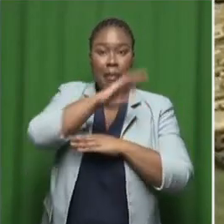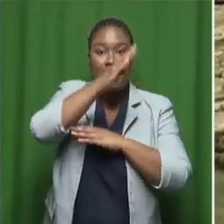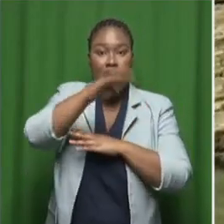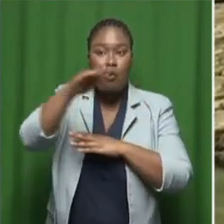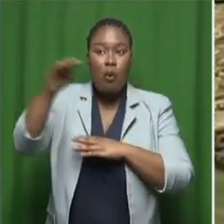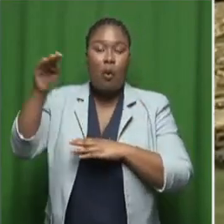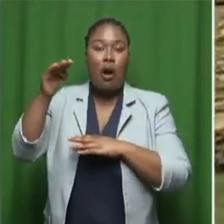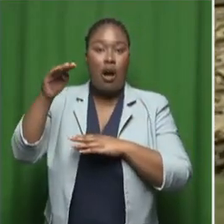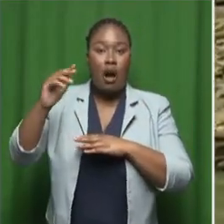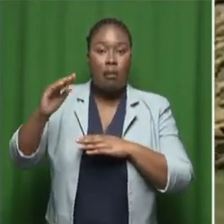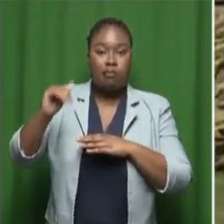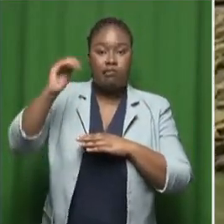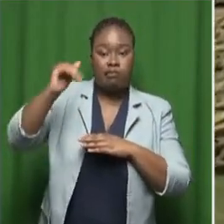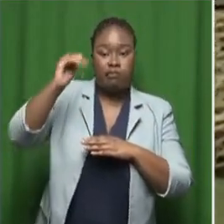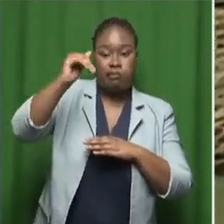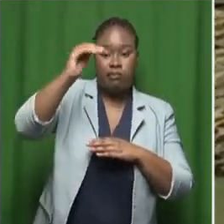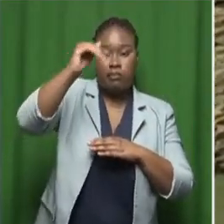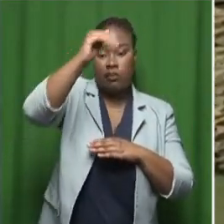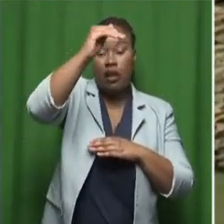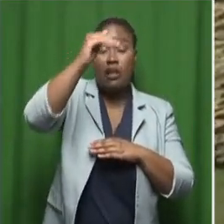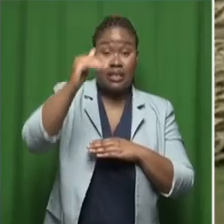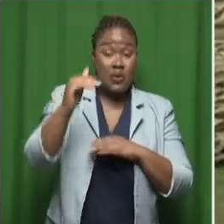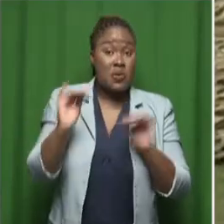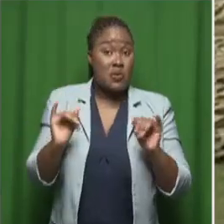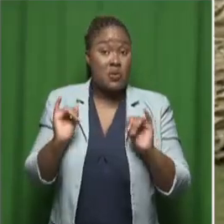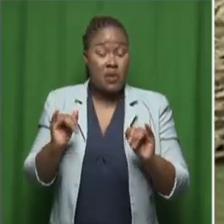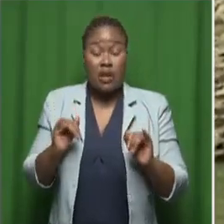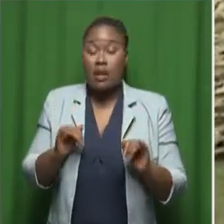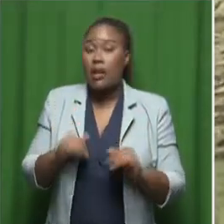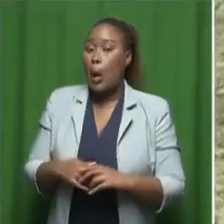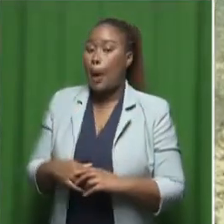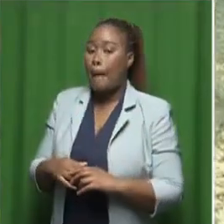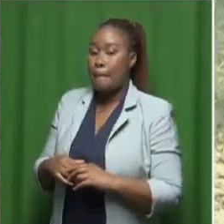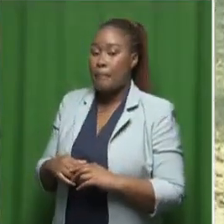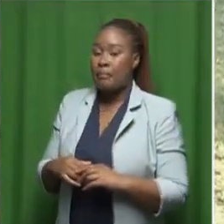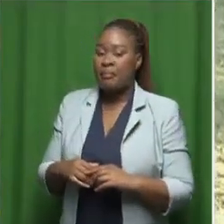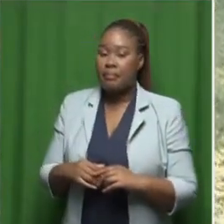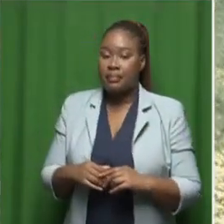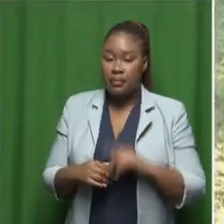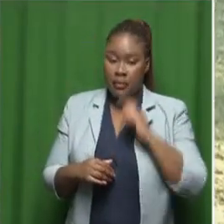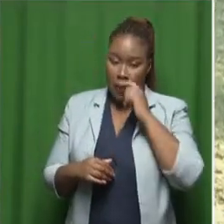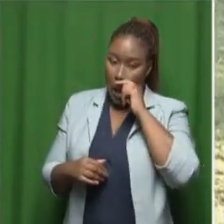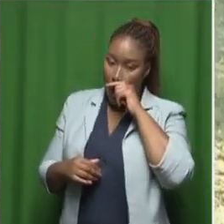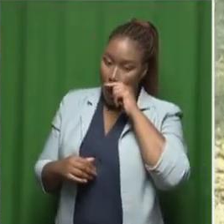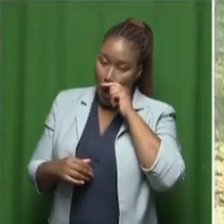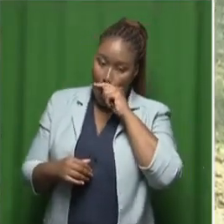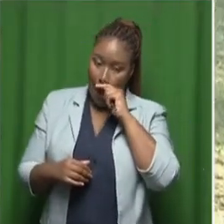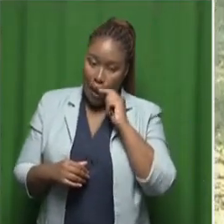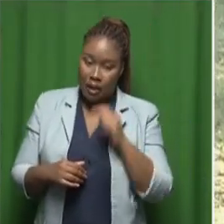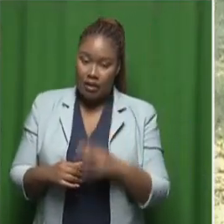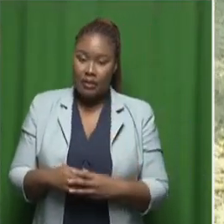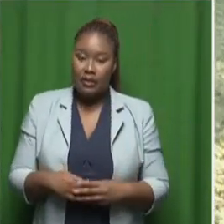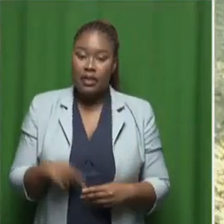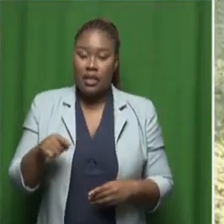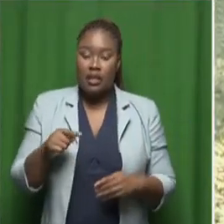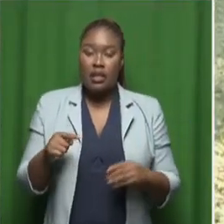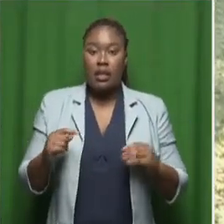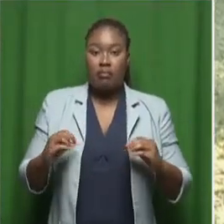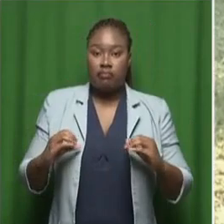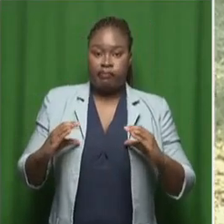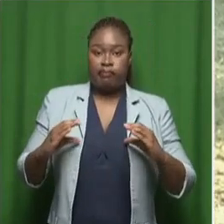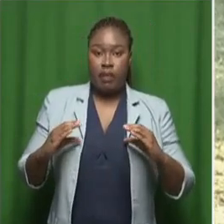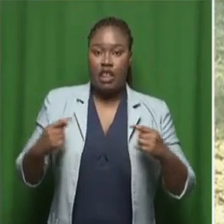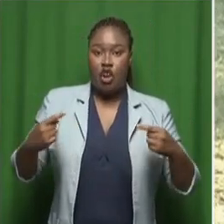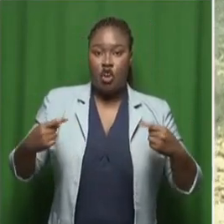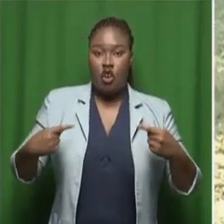particular baby to go on. Yeah, no, definitely. Look, so the leading arm suspension is basically something that's